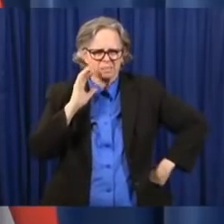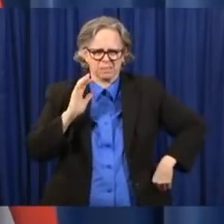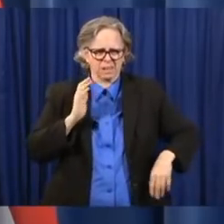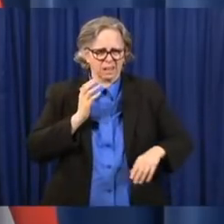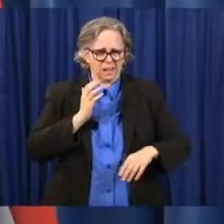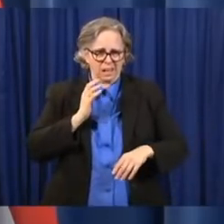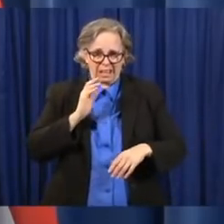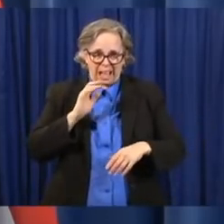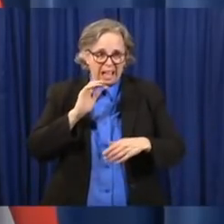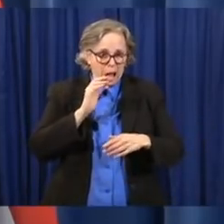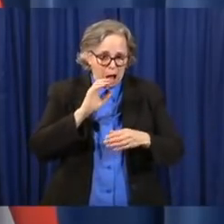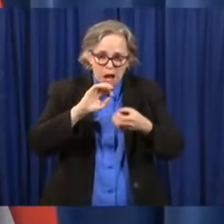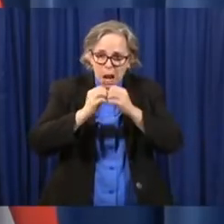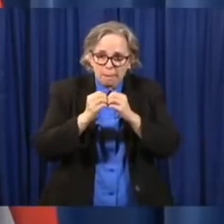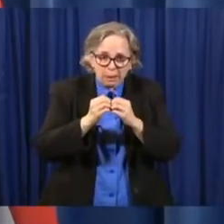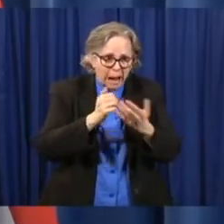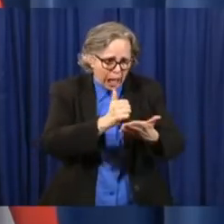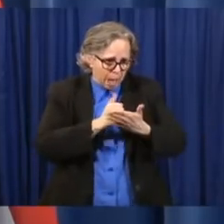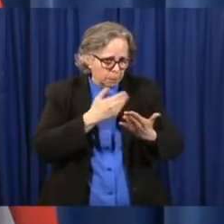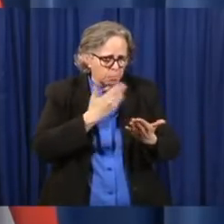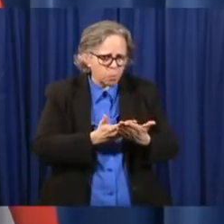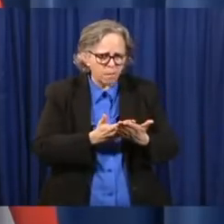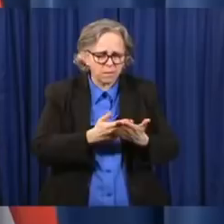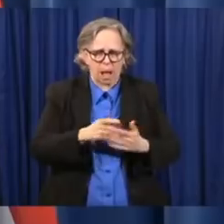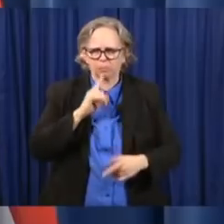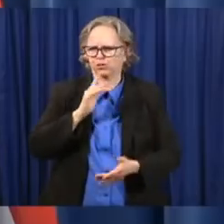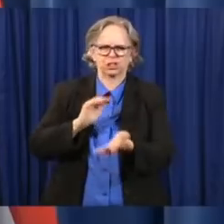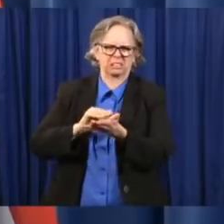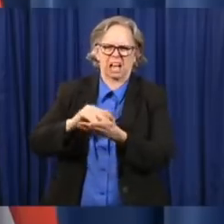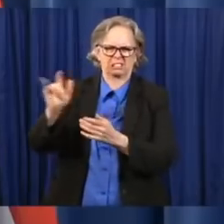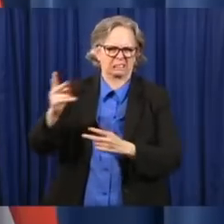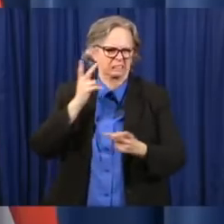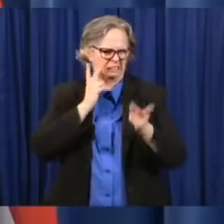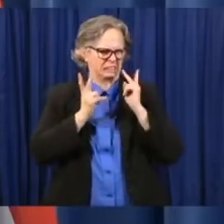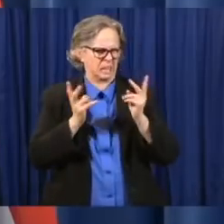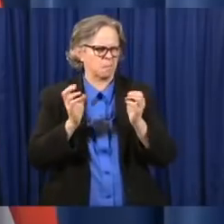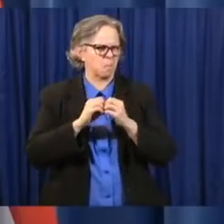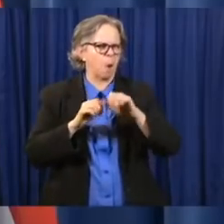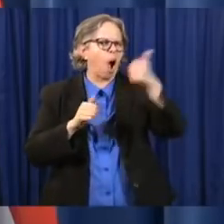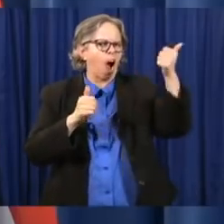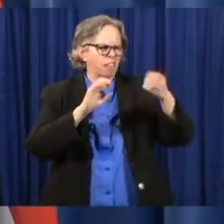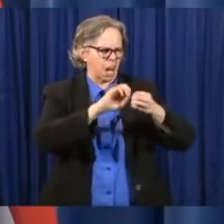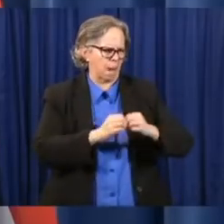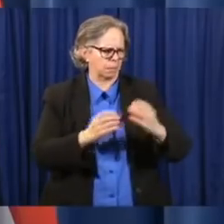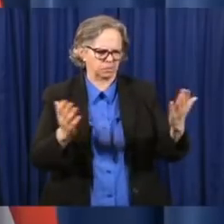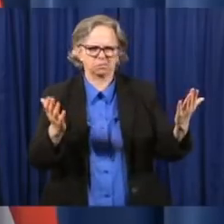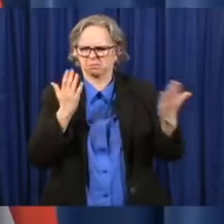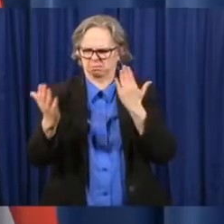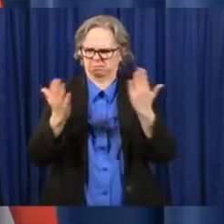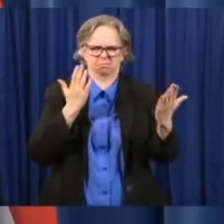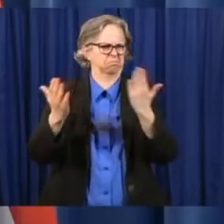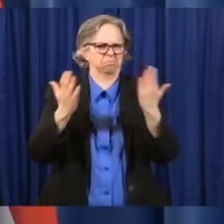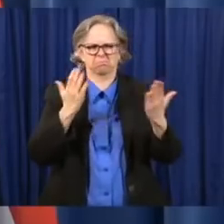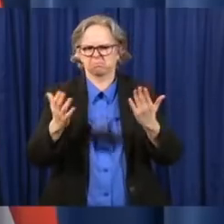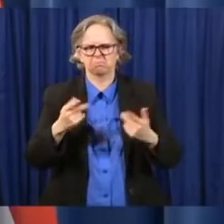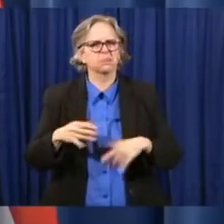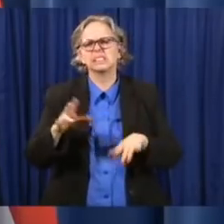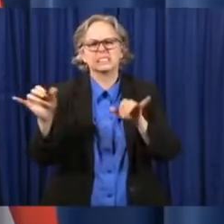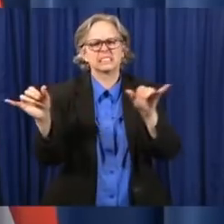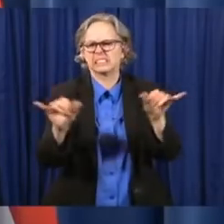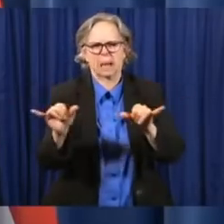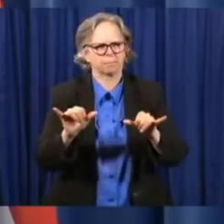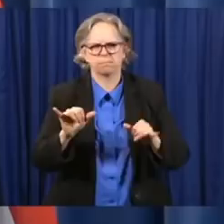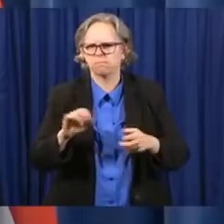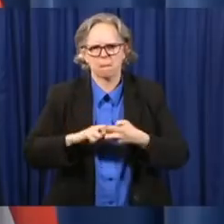can go through many numbers that she sees as someone who's a specialist in public health that show